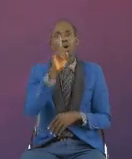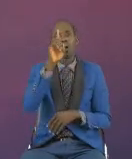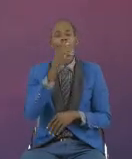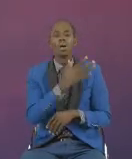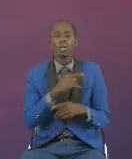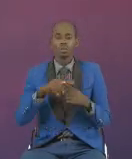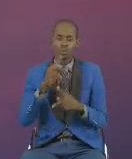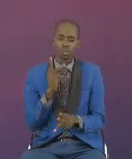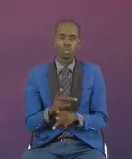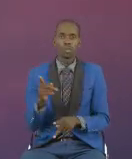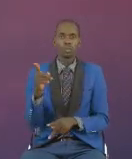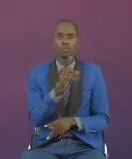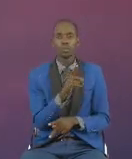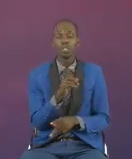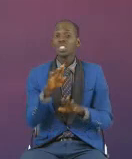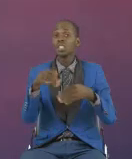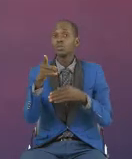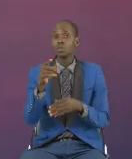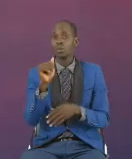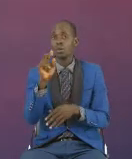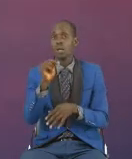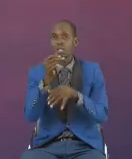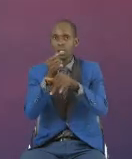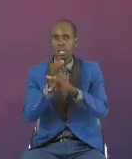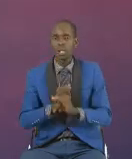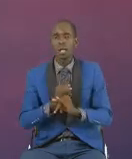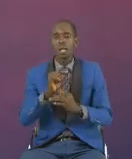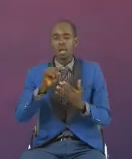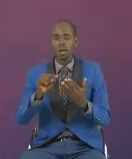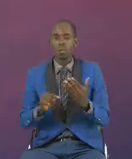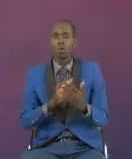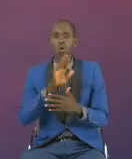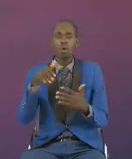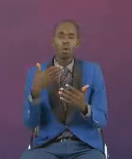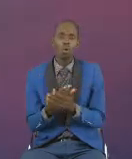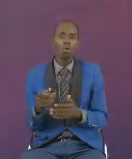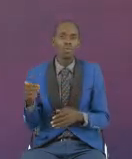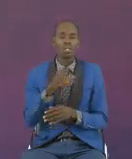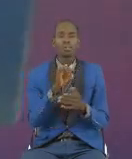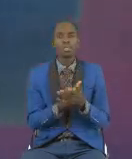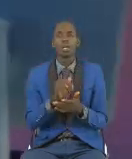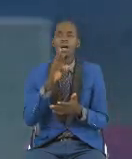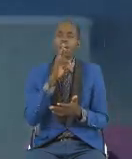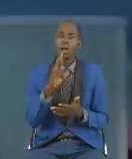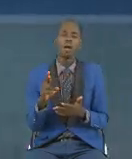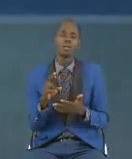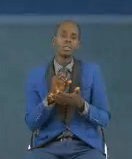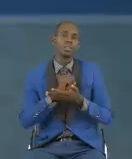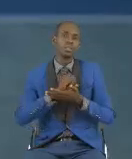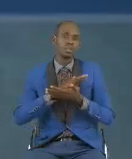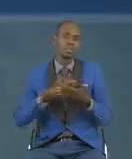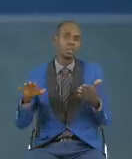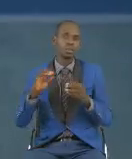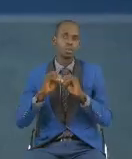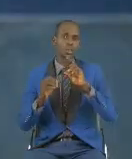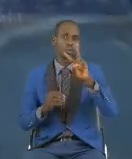an inheritance among all them which are sanctified. Let's look at number two there. Number two there,